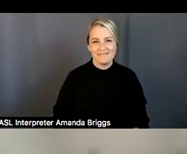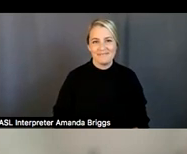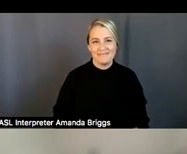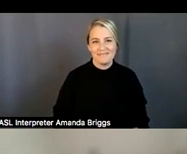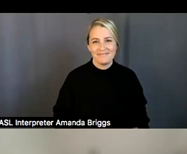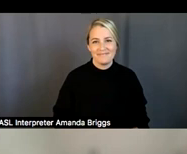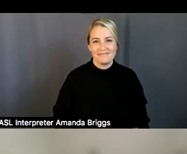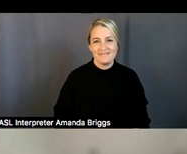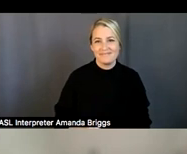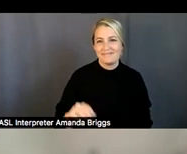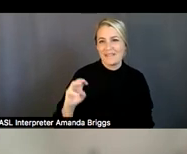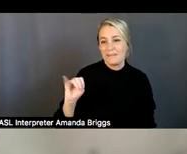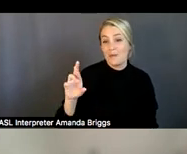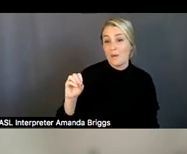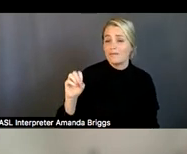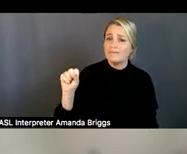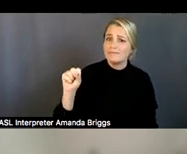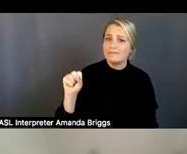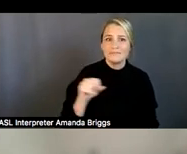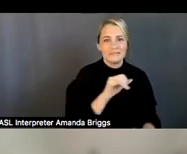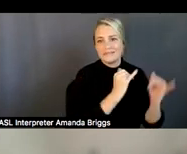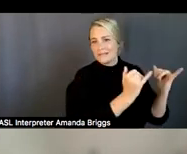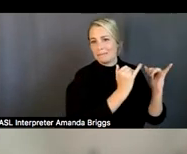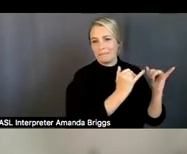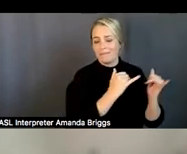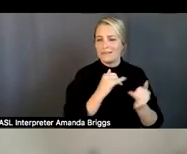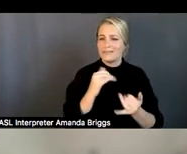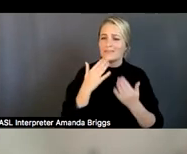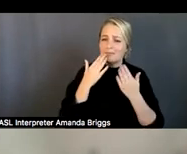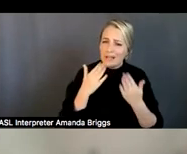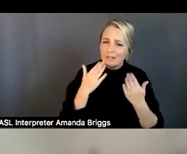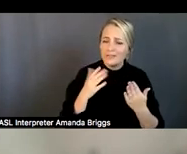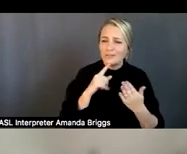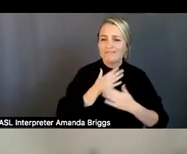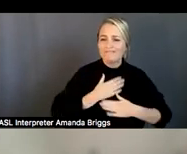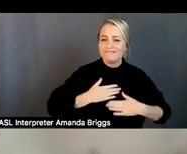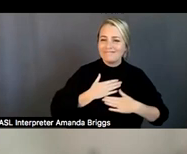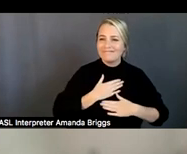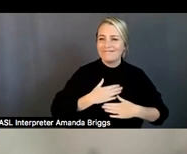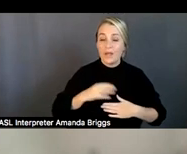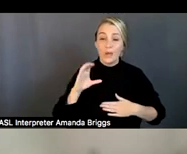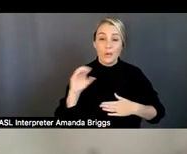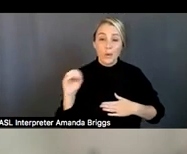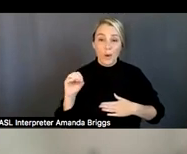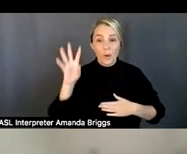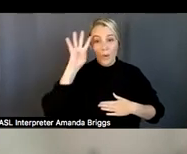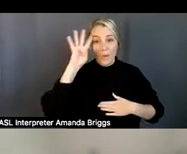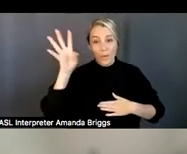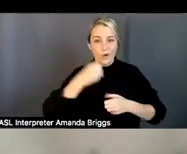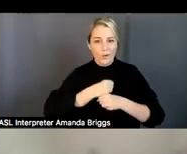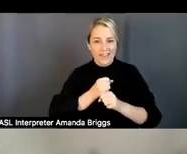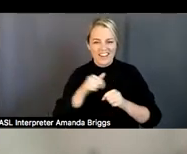Yeah, echoing the gratitude and just really enjoying co-creating these spaces with all of you who are